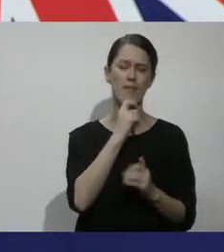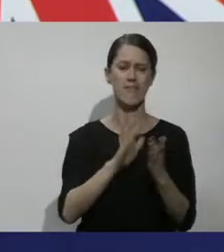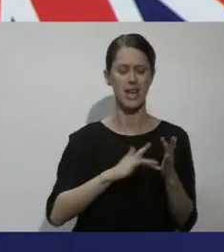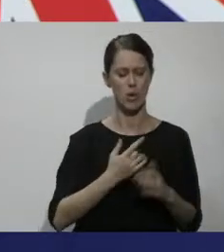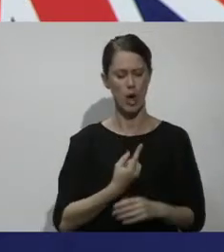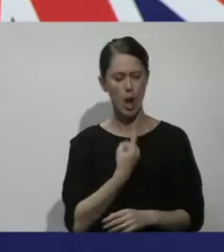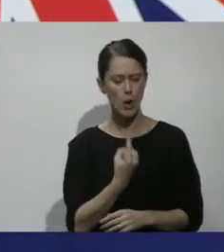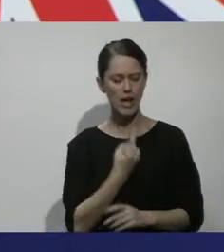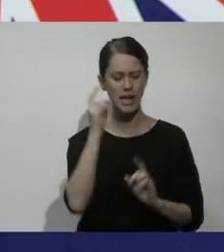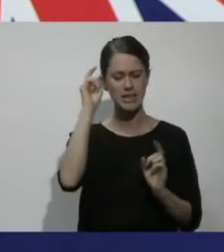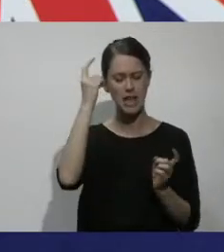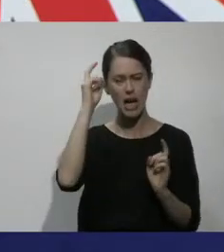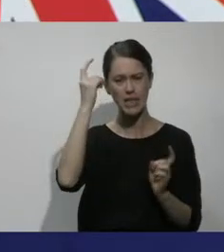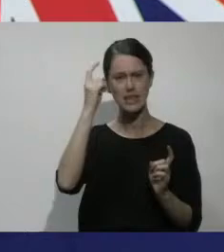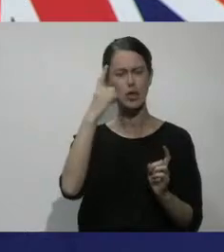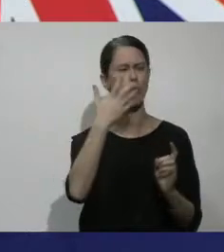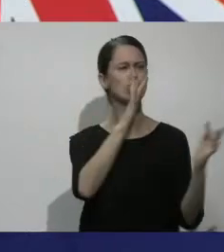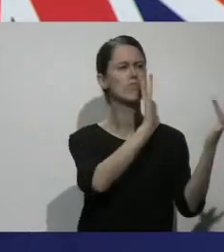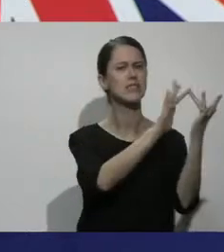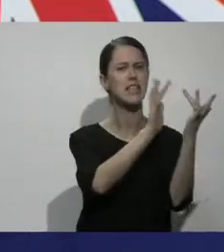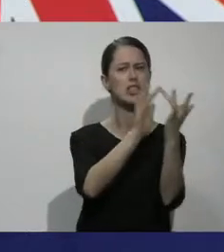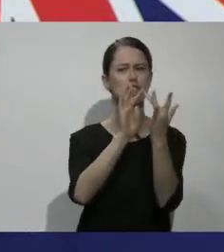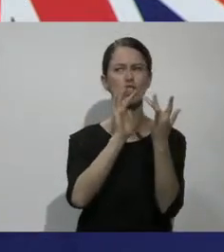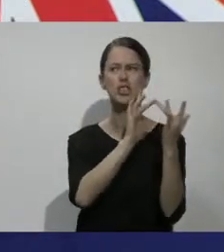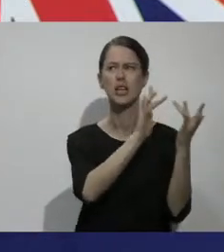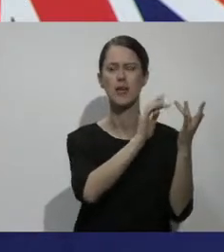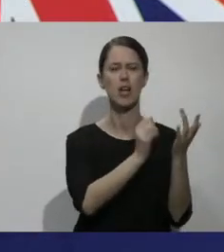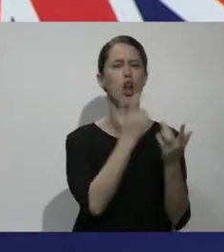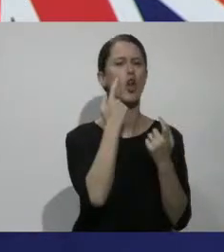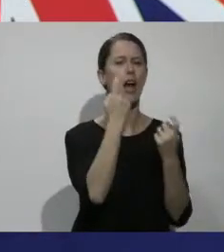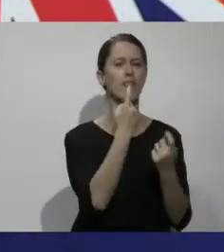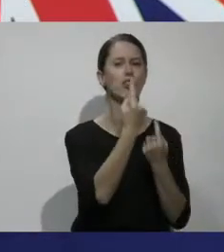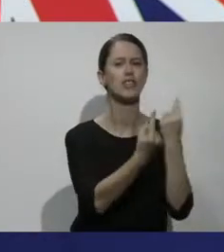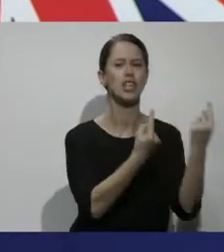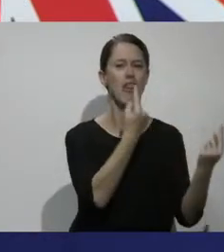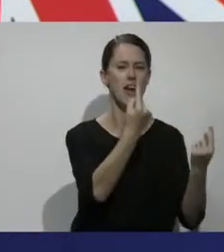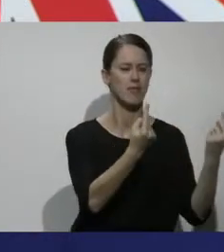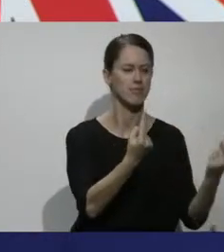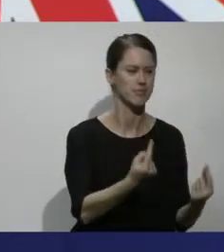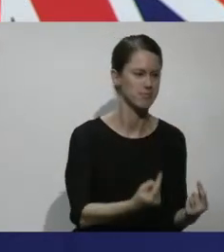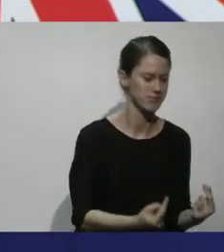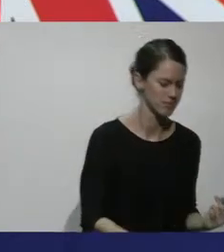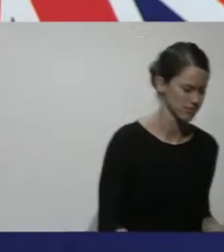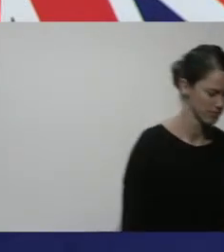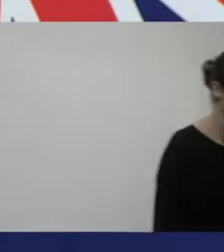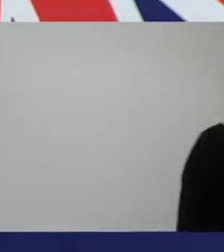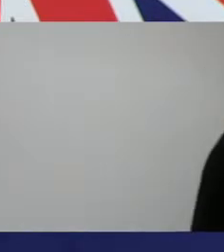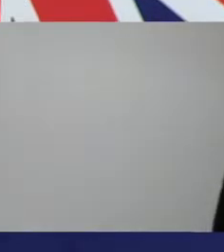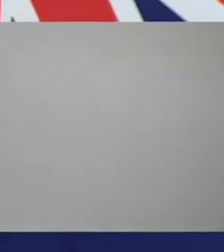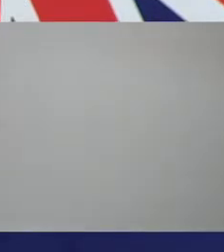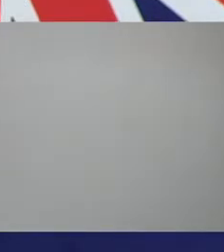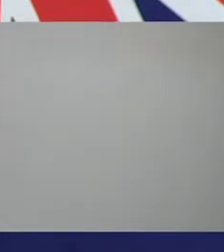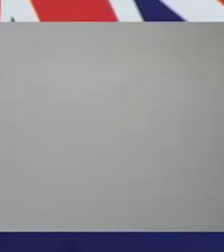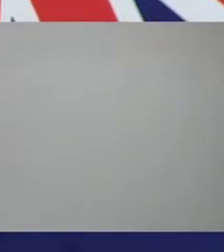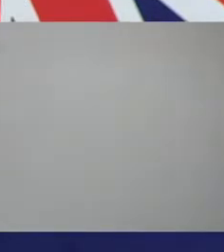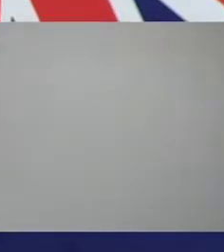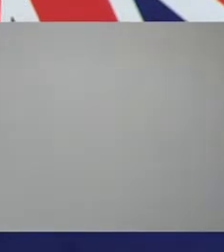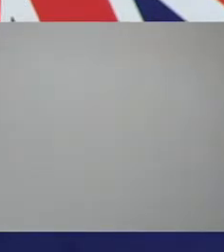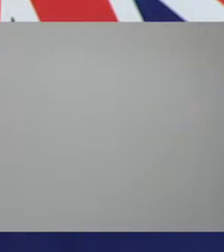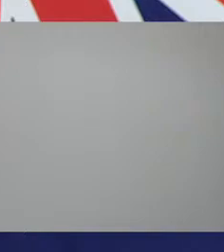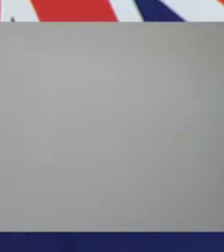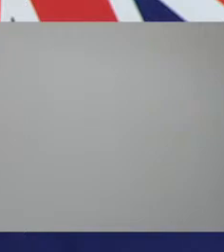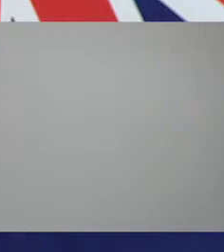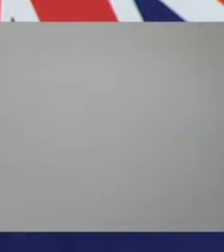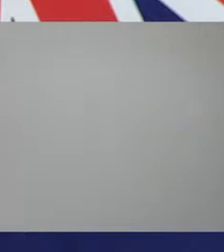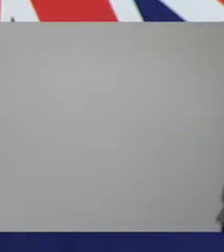loneliness, anxiety and hardship. So we do need to make sure we look after each other. Does this set a precedent here so that people can understand how future decisions